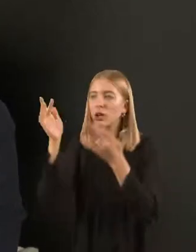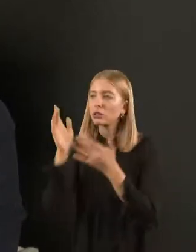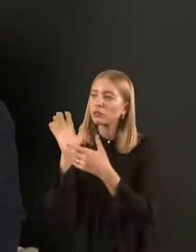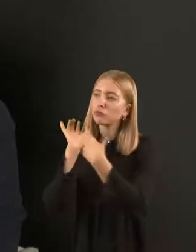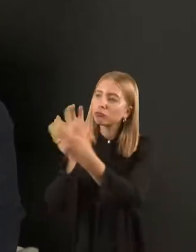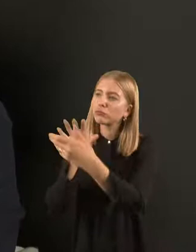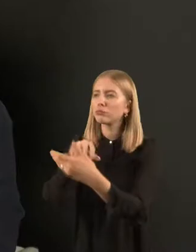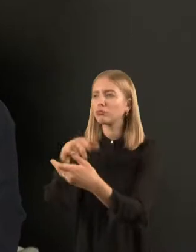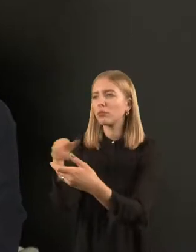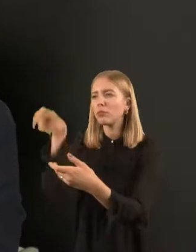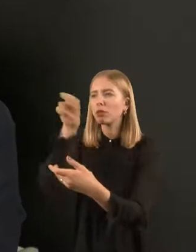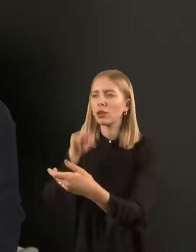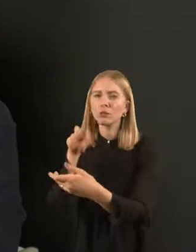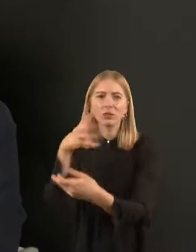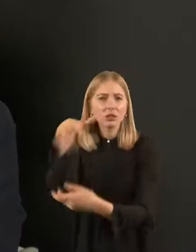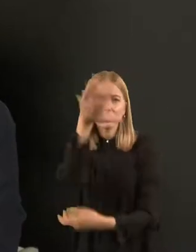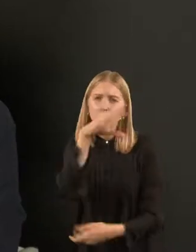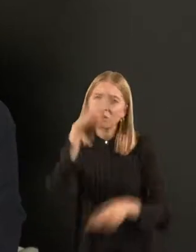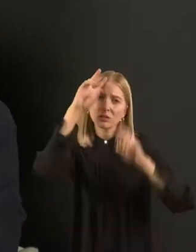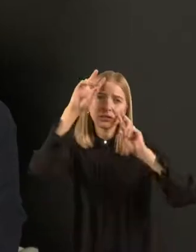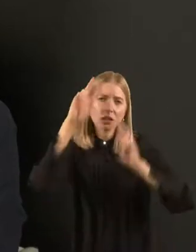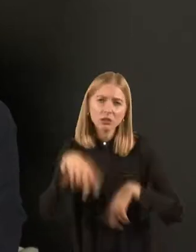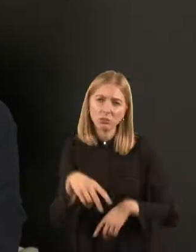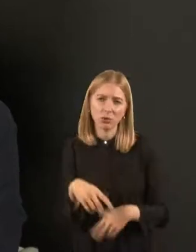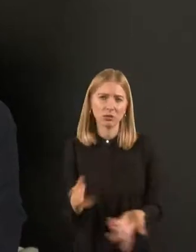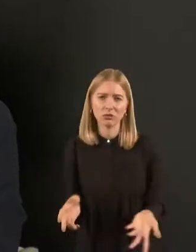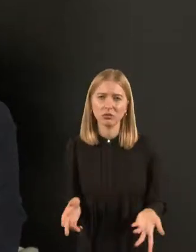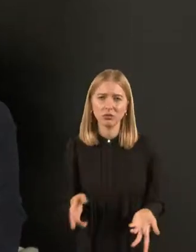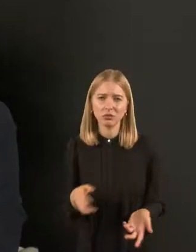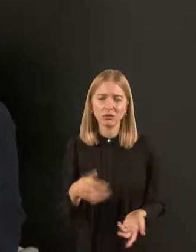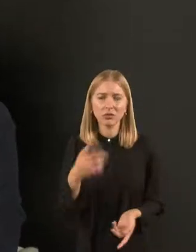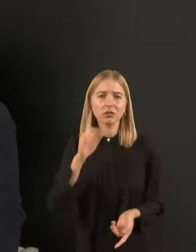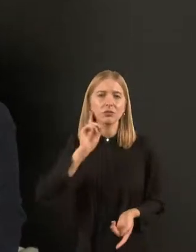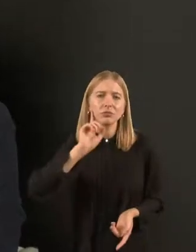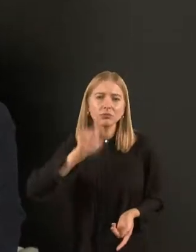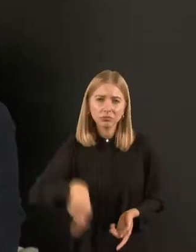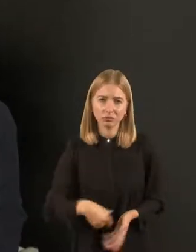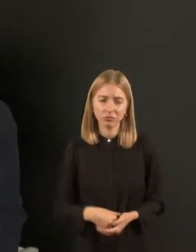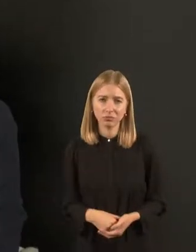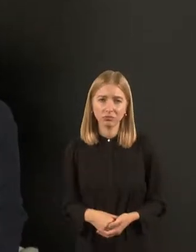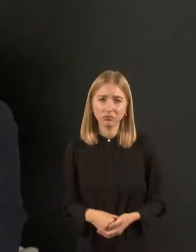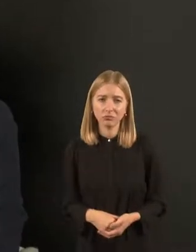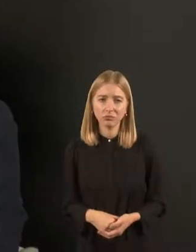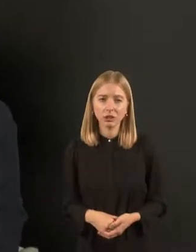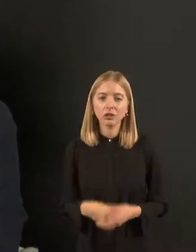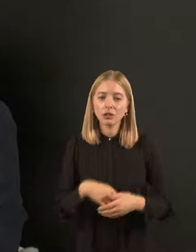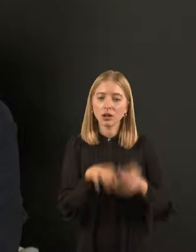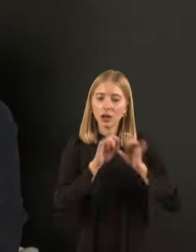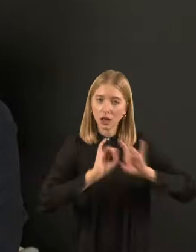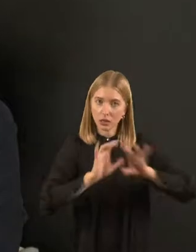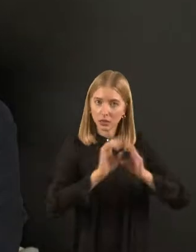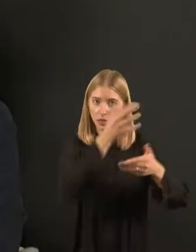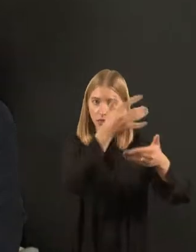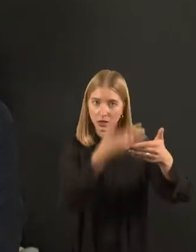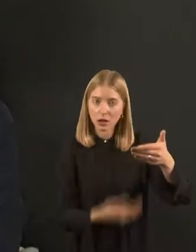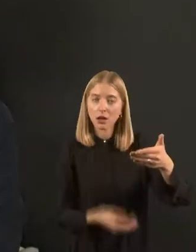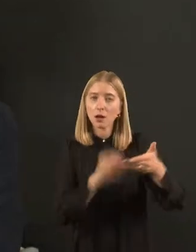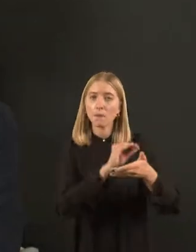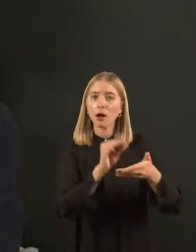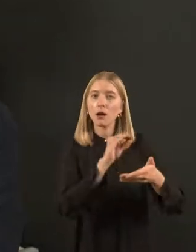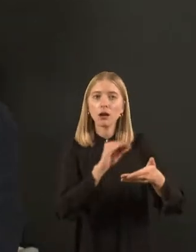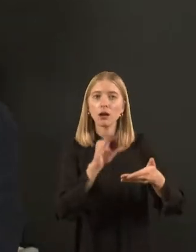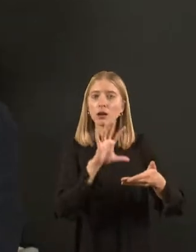capable of getting out of our cars. And let us not forget